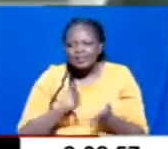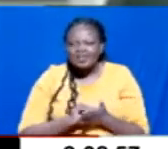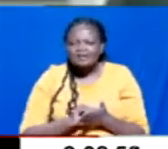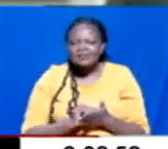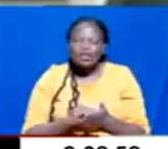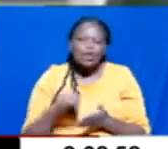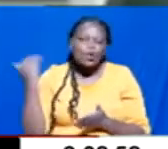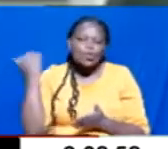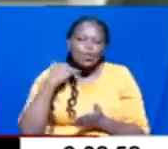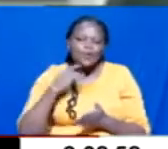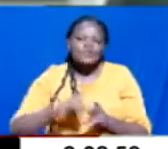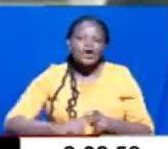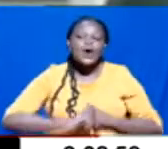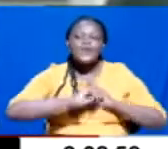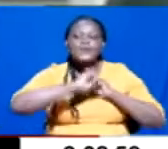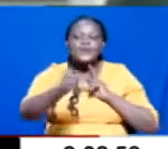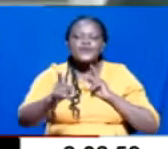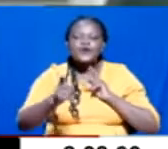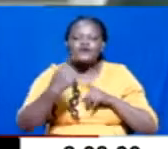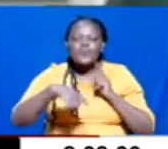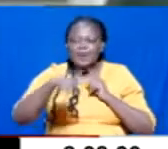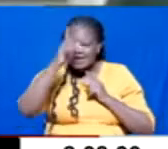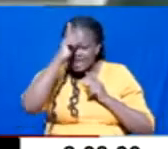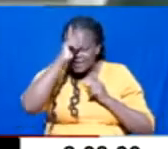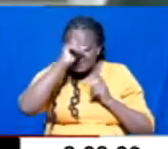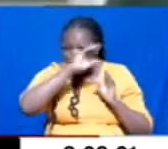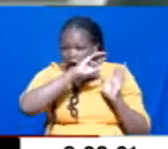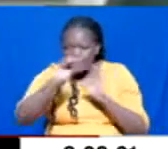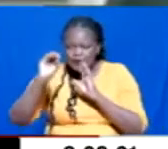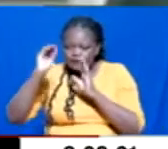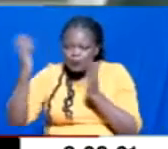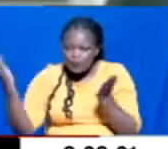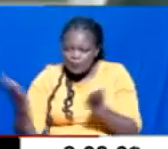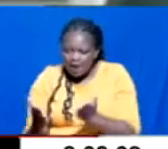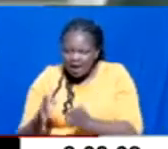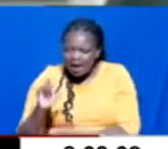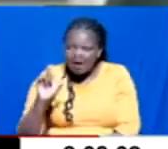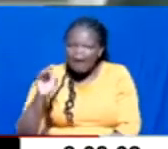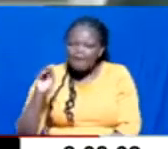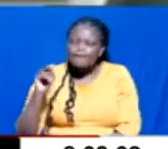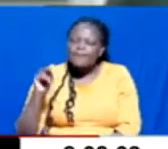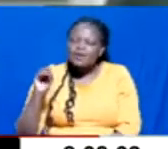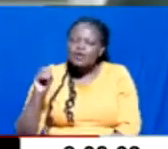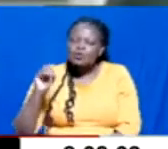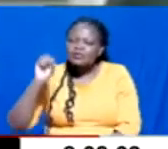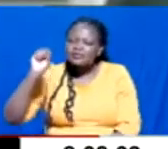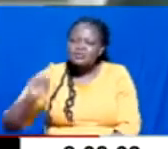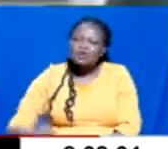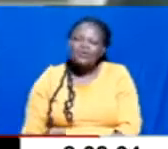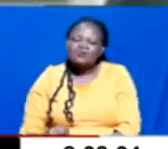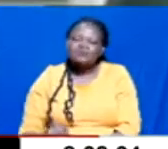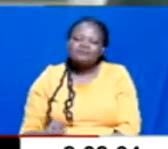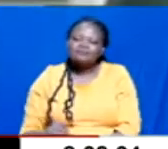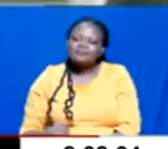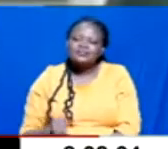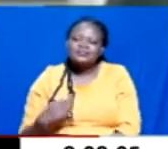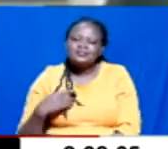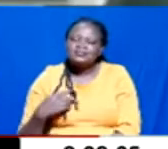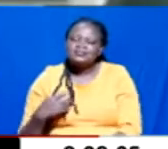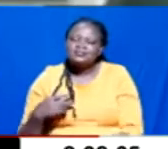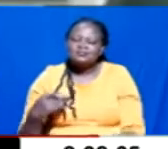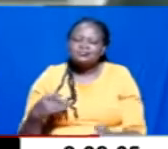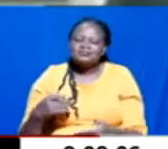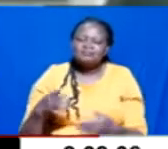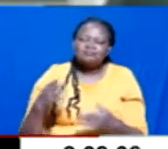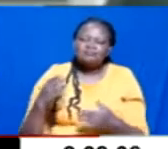are fleeing Laikipia have found a safe haven in Baringo South. Now what they're doing is that they're terrorizing locals with reckless abandon. The members